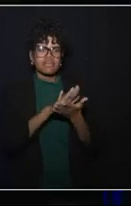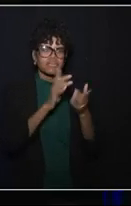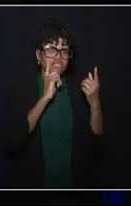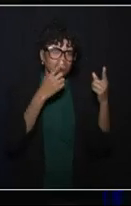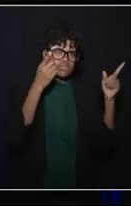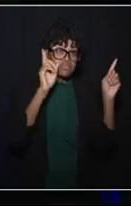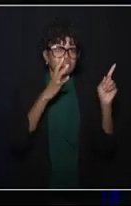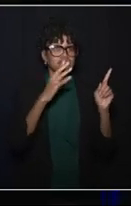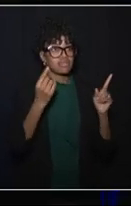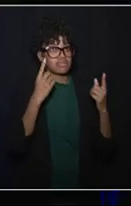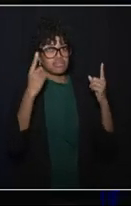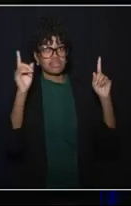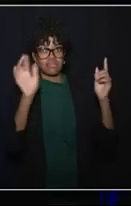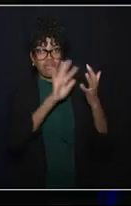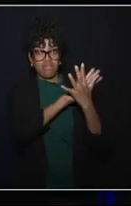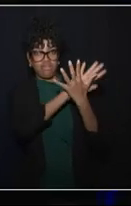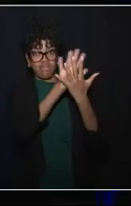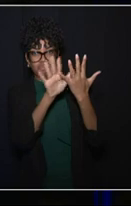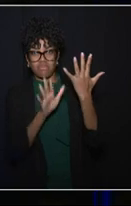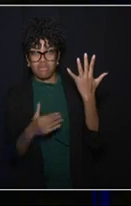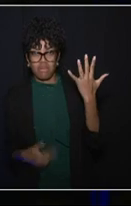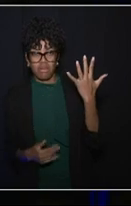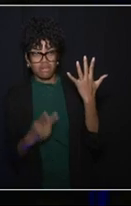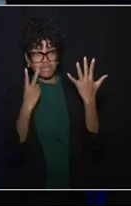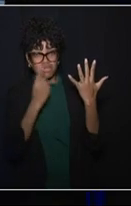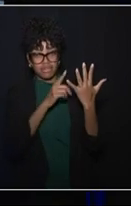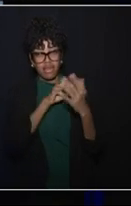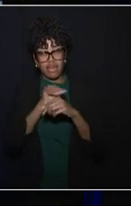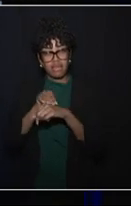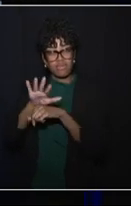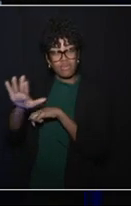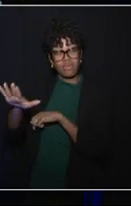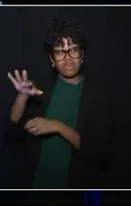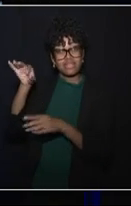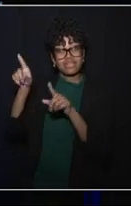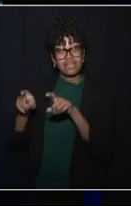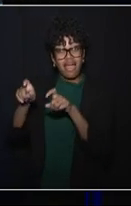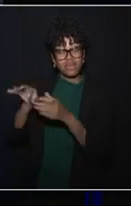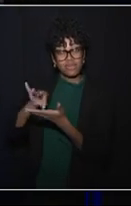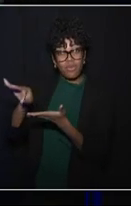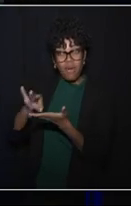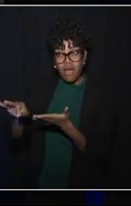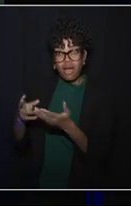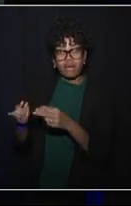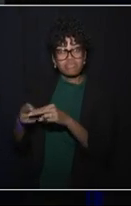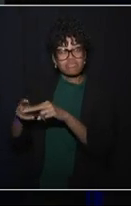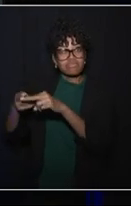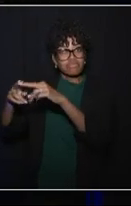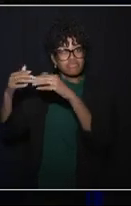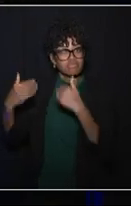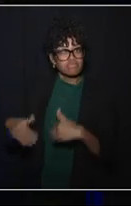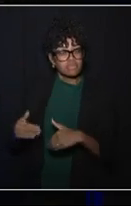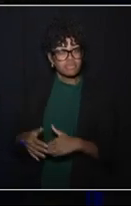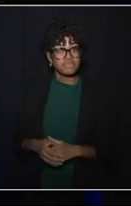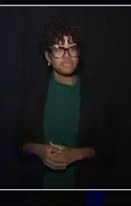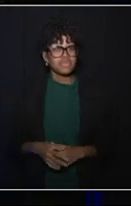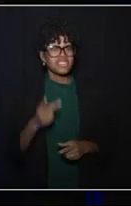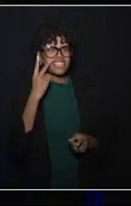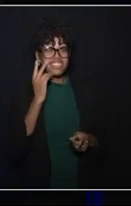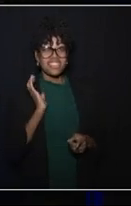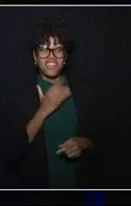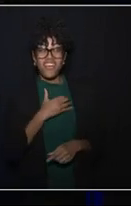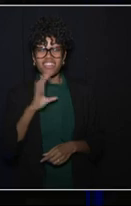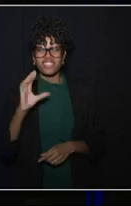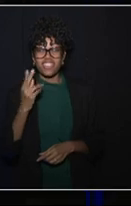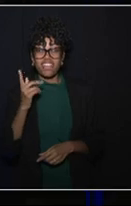to be working, and kind of the improvements in the test scores have really shown that that's the case. To have a chance to walk in and announce